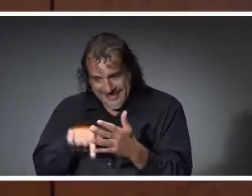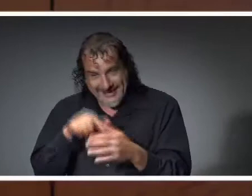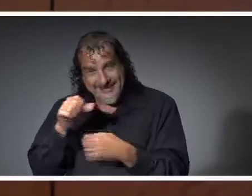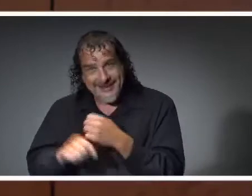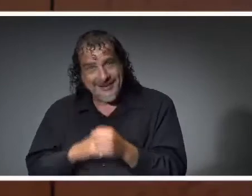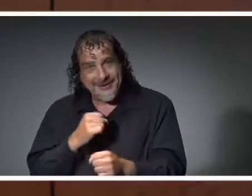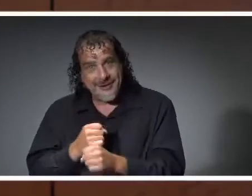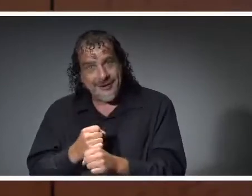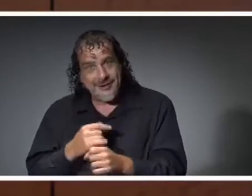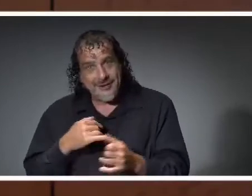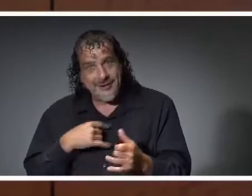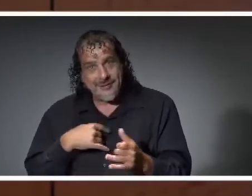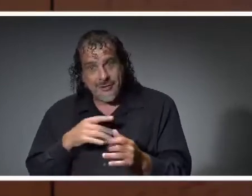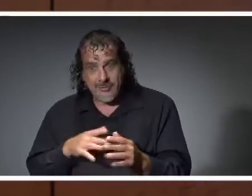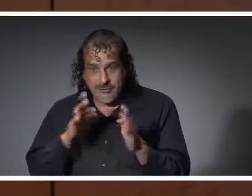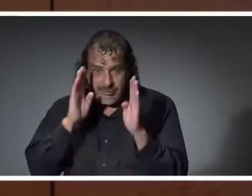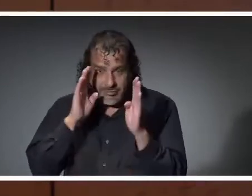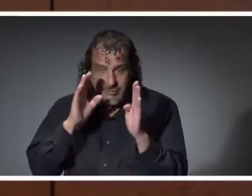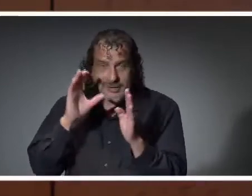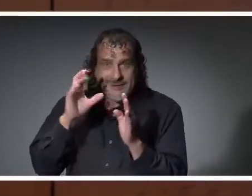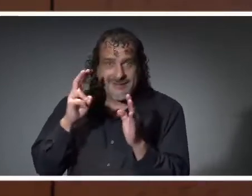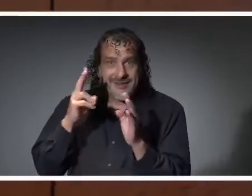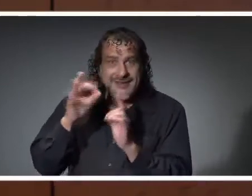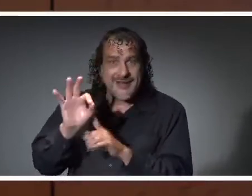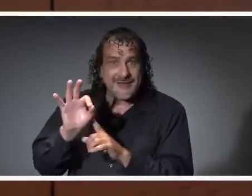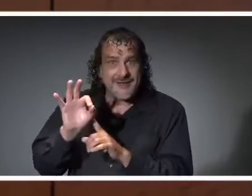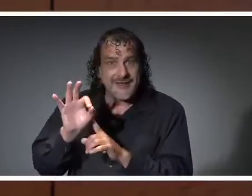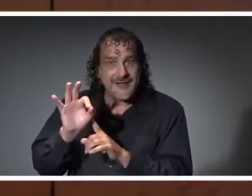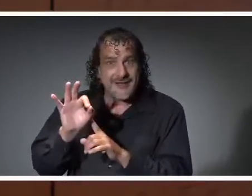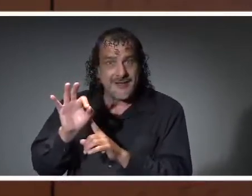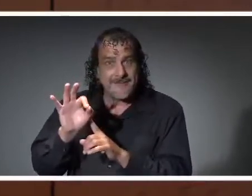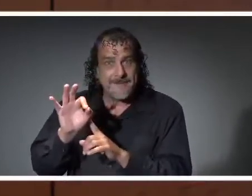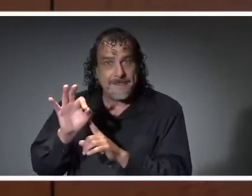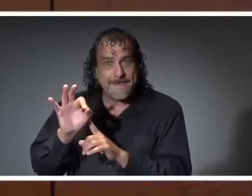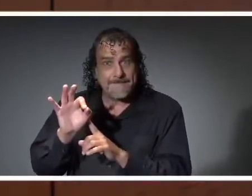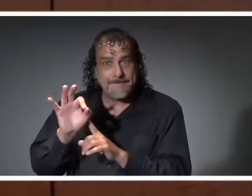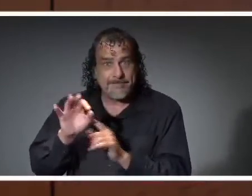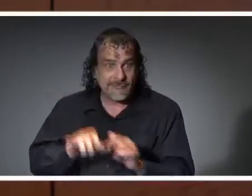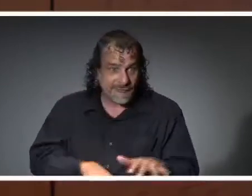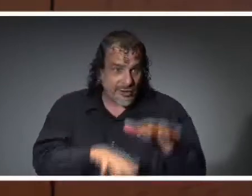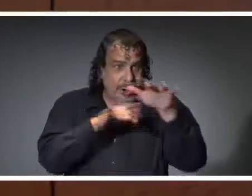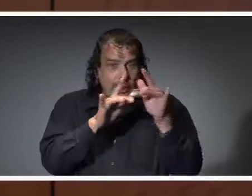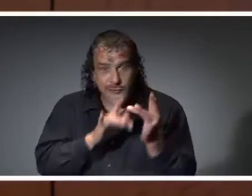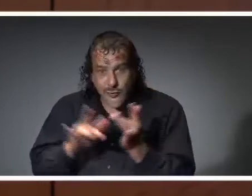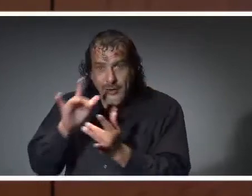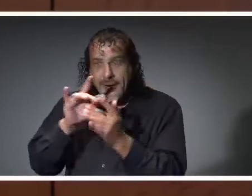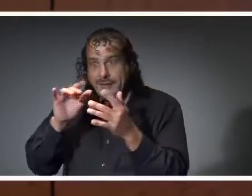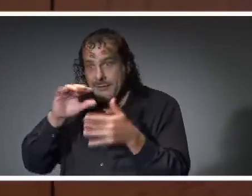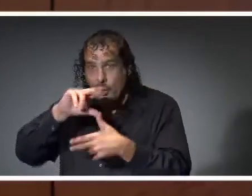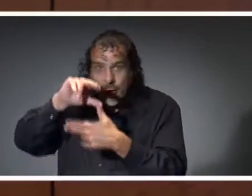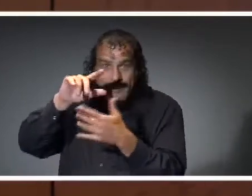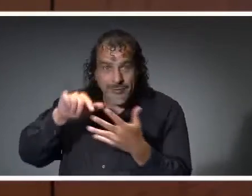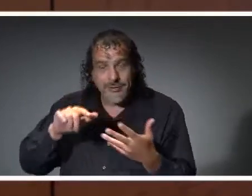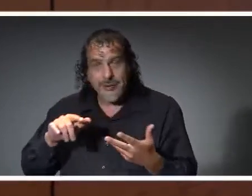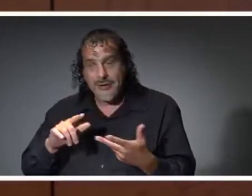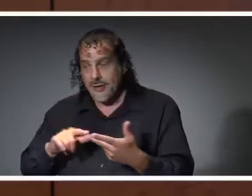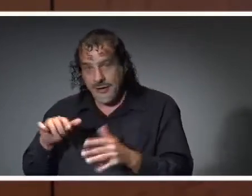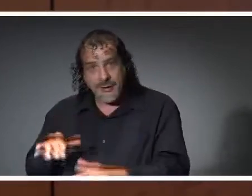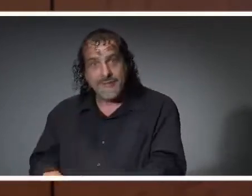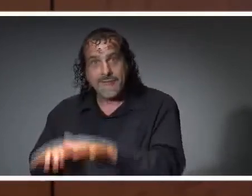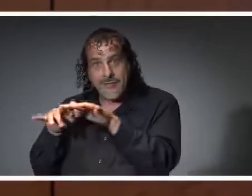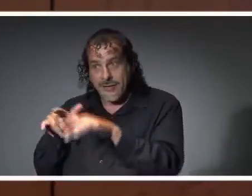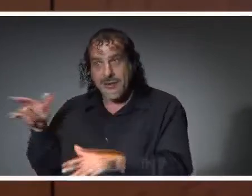been distracted with other things this year, a lot of other things. It's important to note that it flooded again this